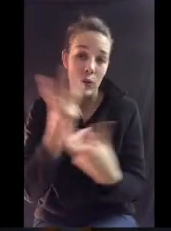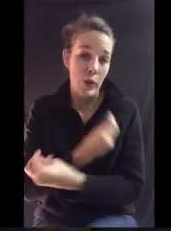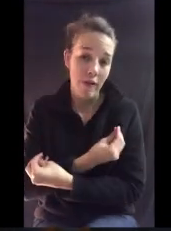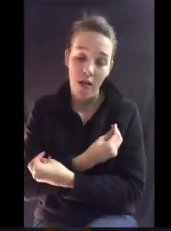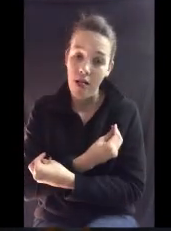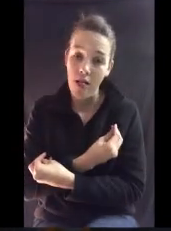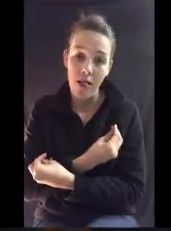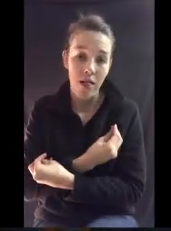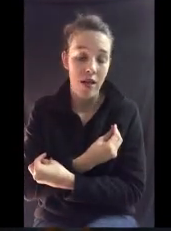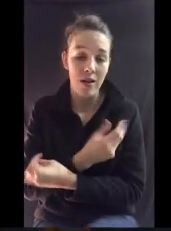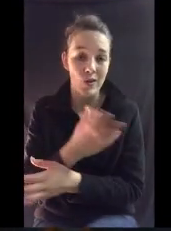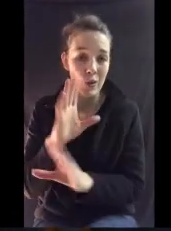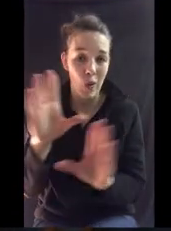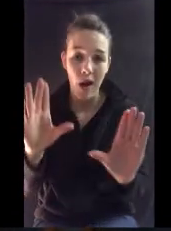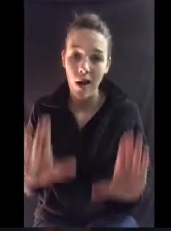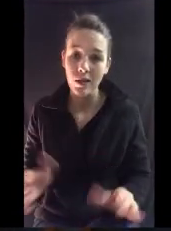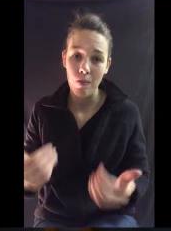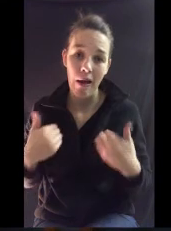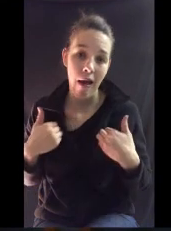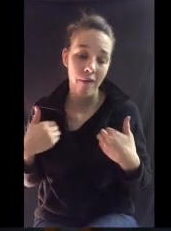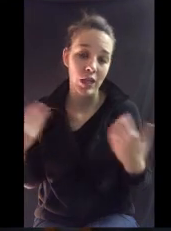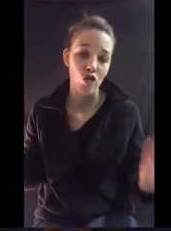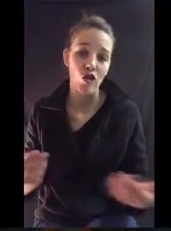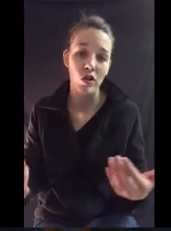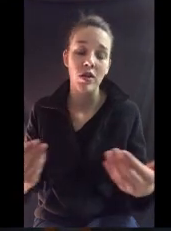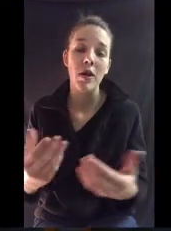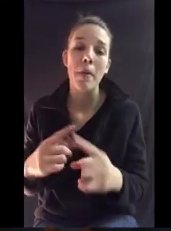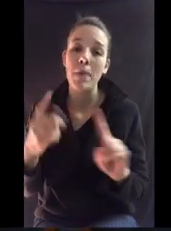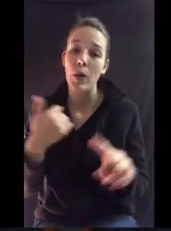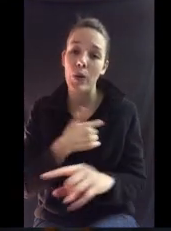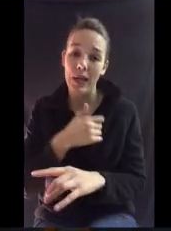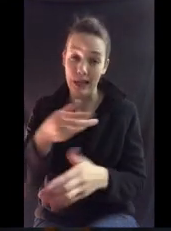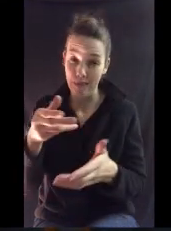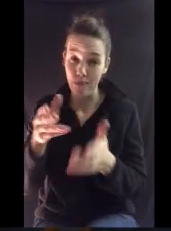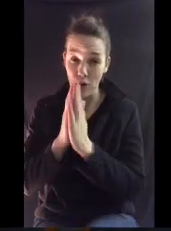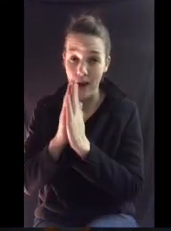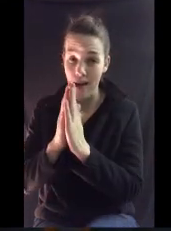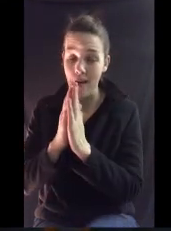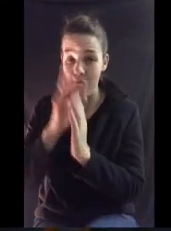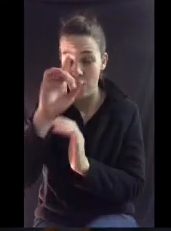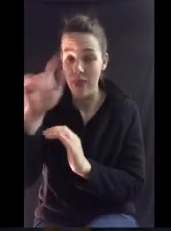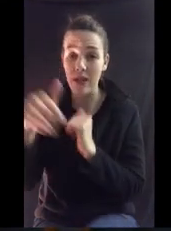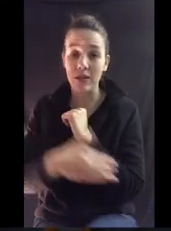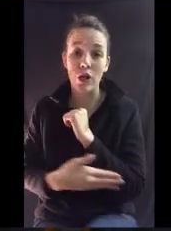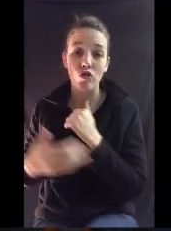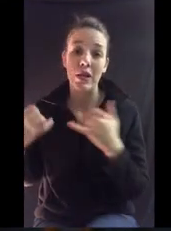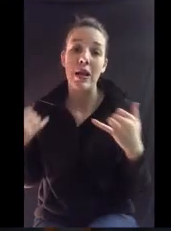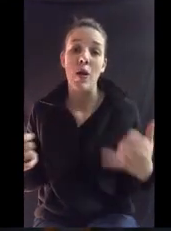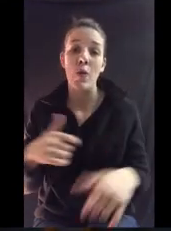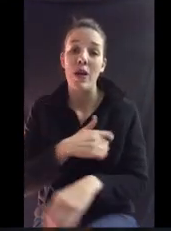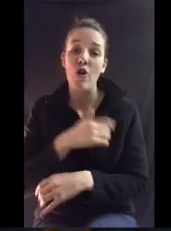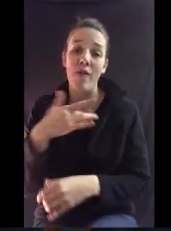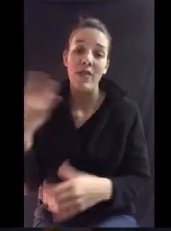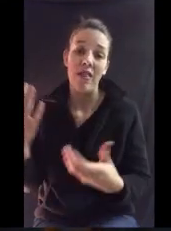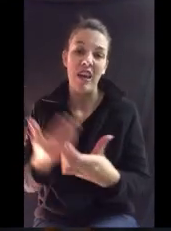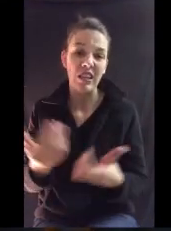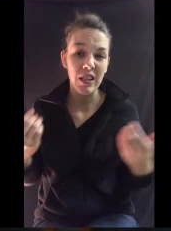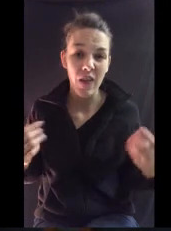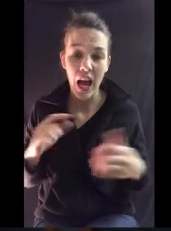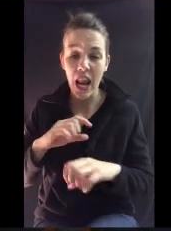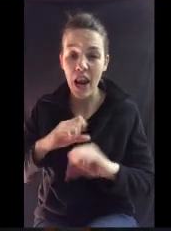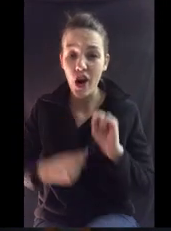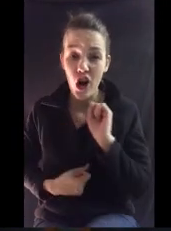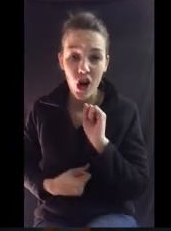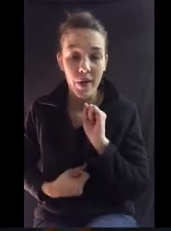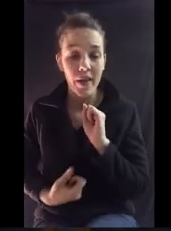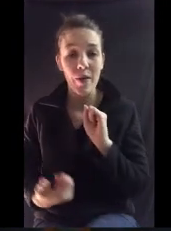which is so beautiful and so awesome to have in our midst. But we pray for this country now that we're